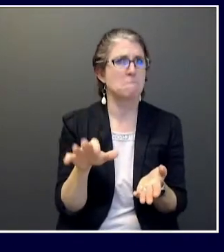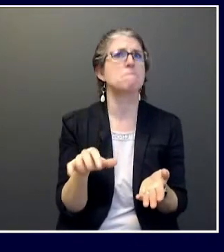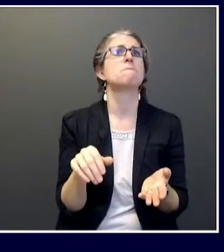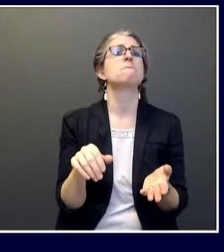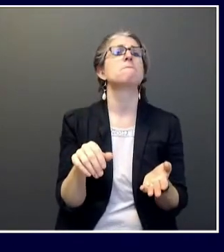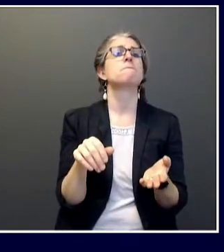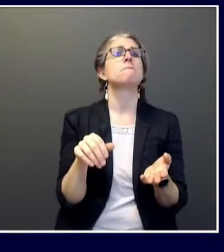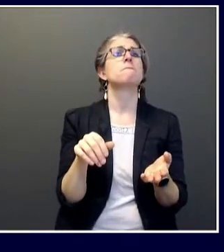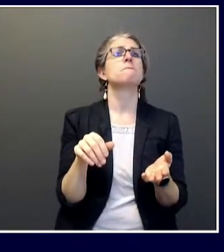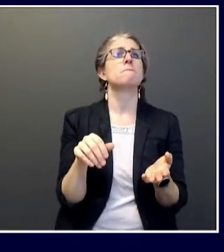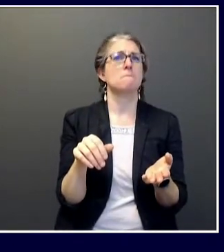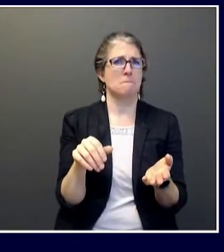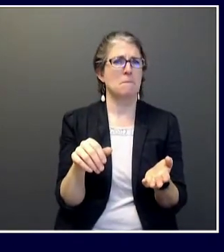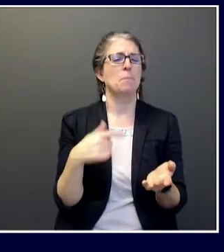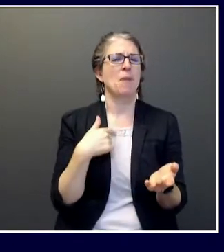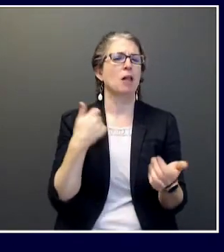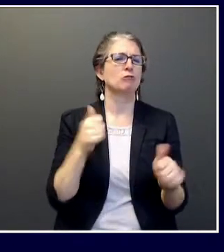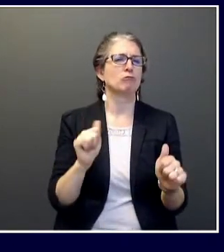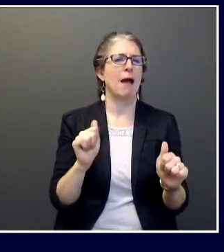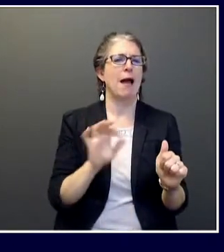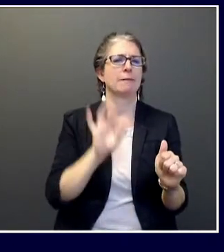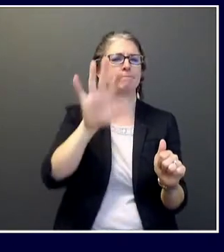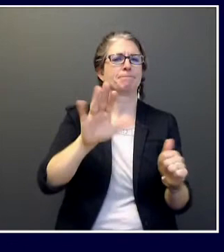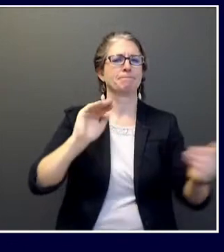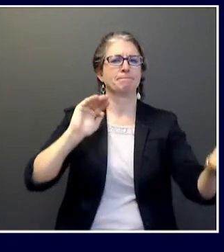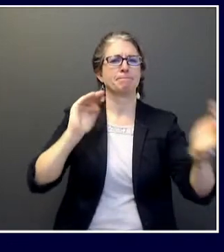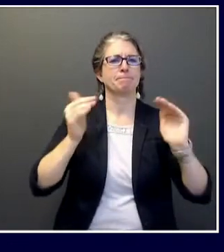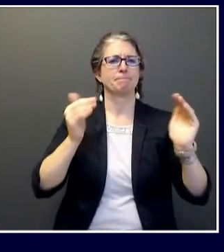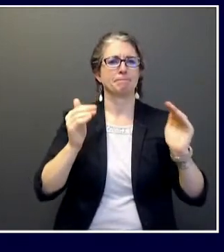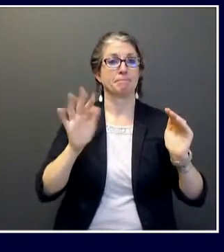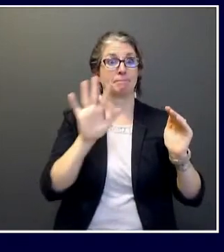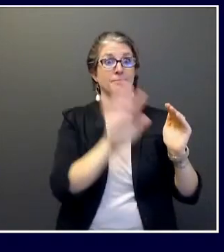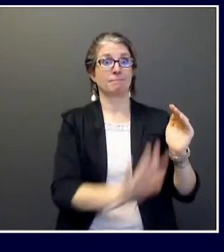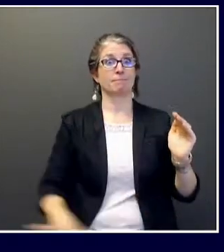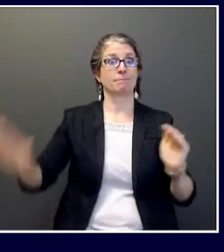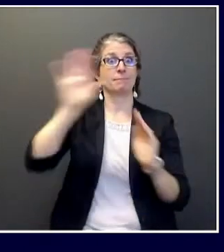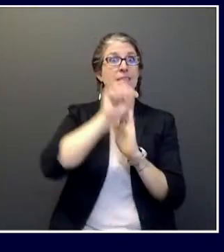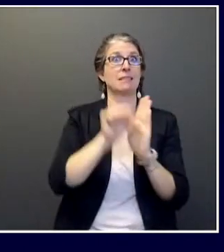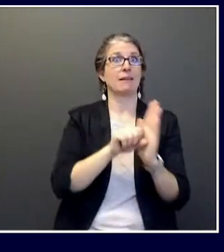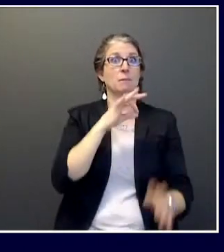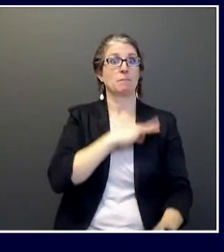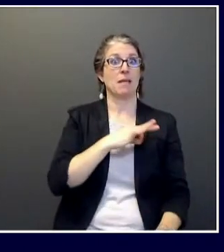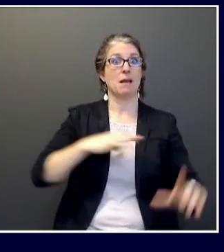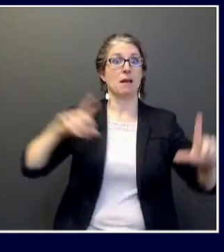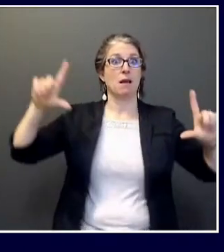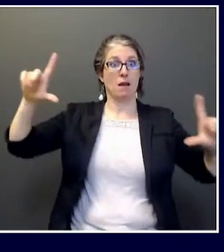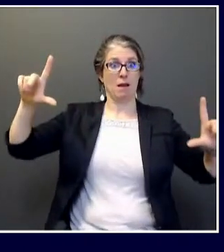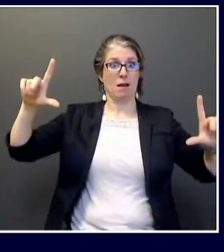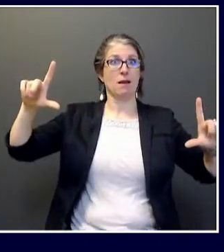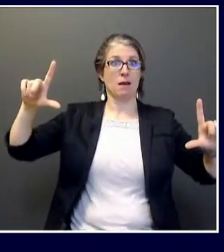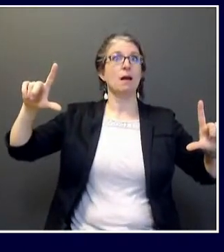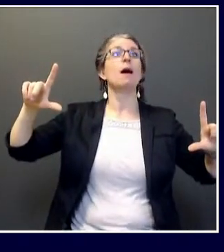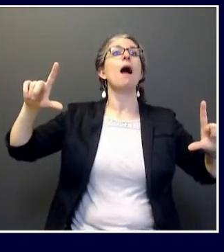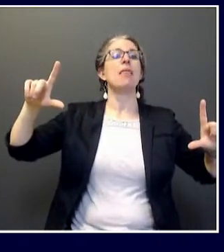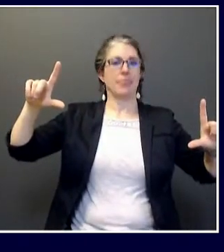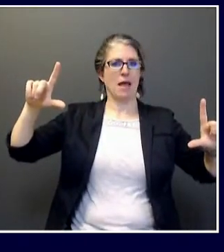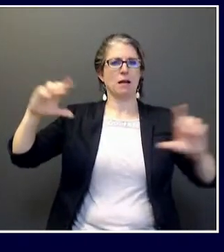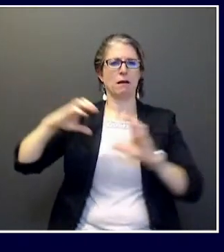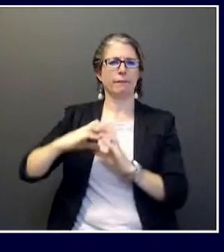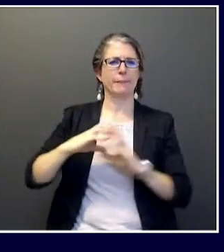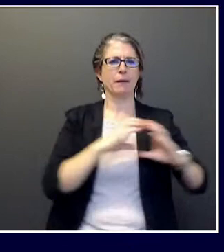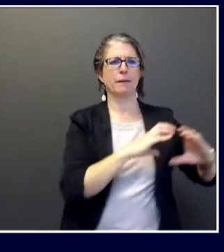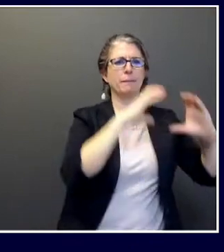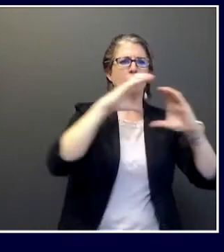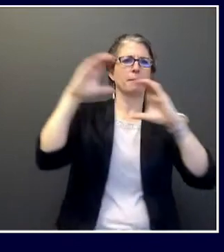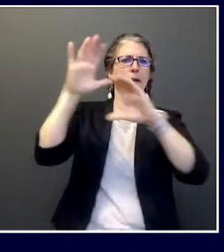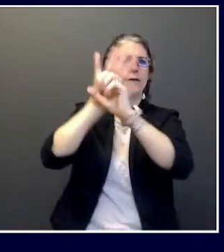overall, so folks can have a sense of what this means in real terms. But make no mistake, Chris, I mean, I'm still, notwithstanding the fact that it's